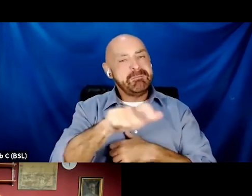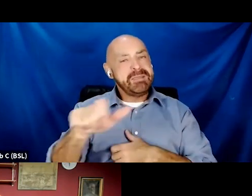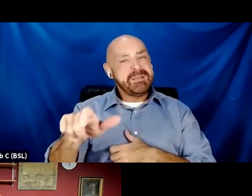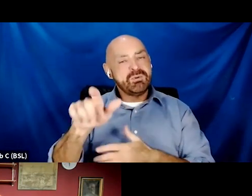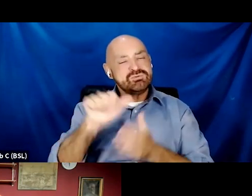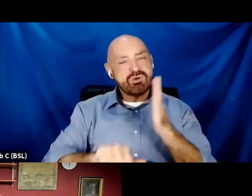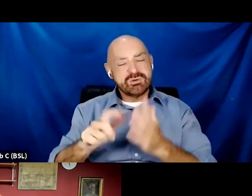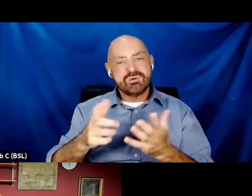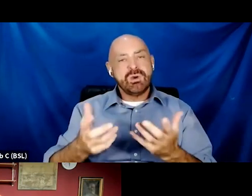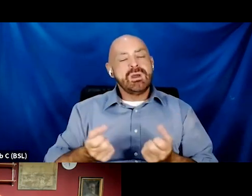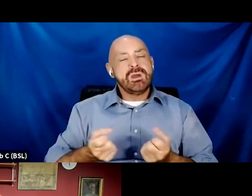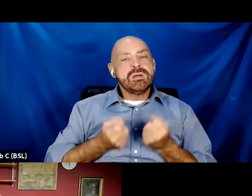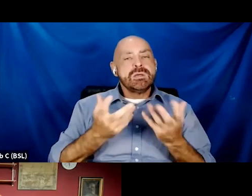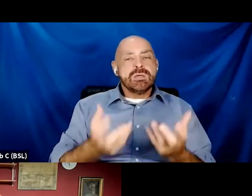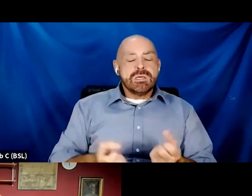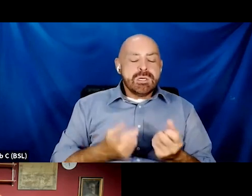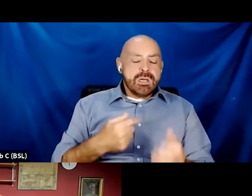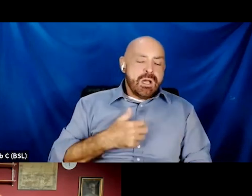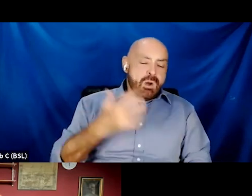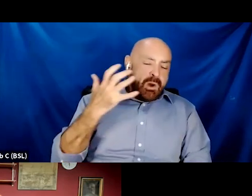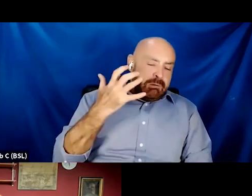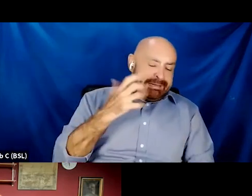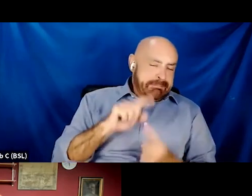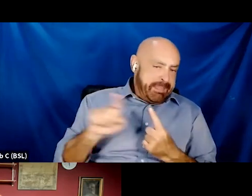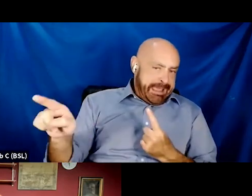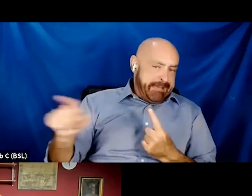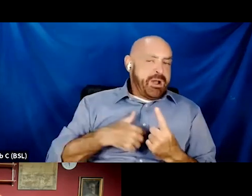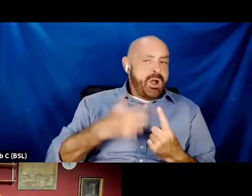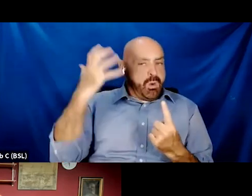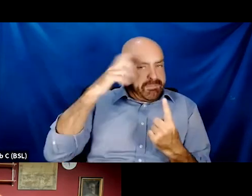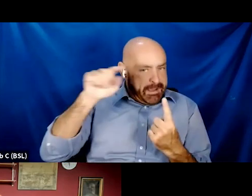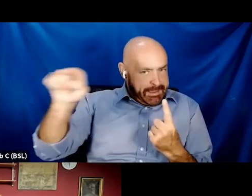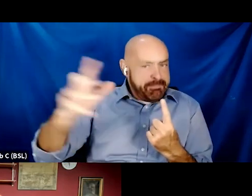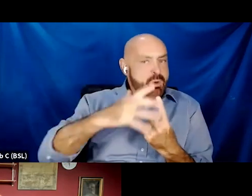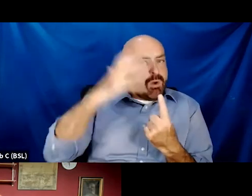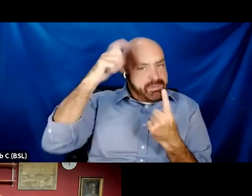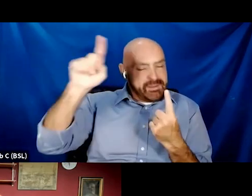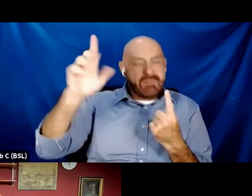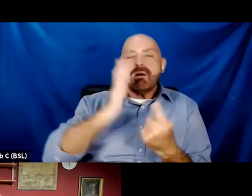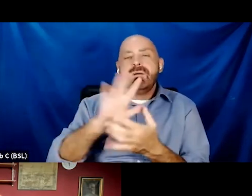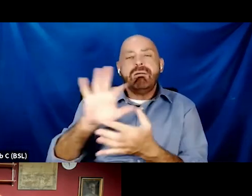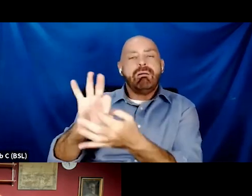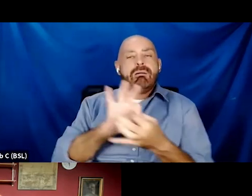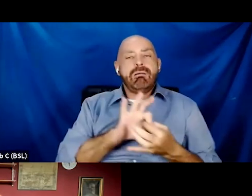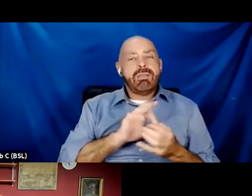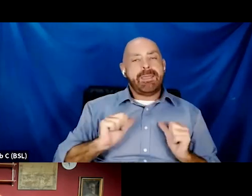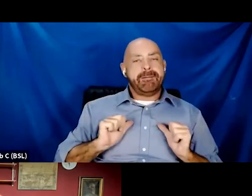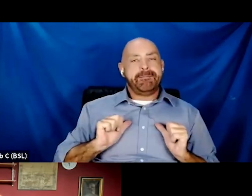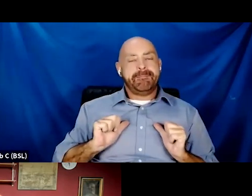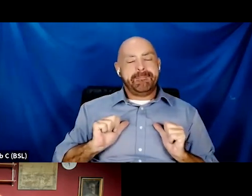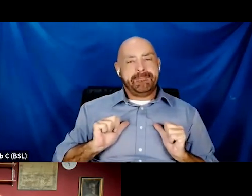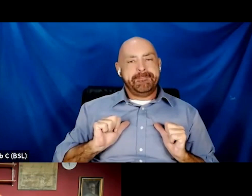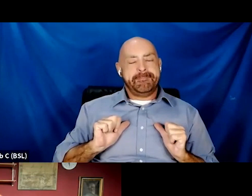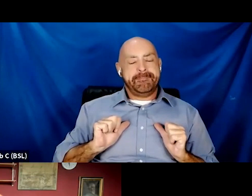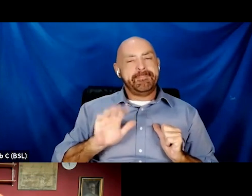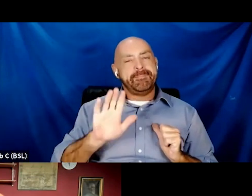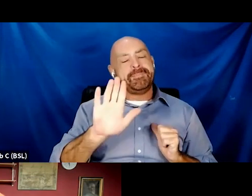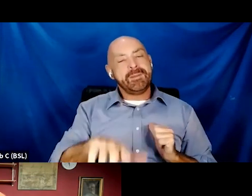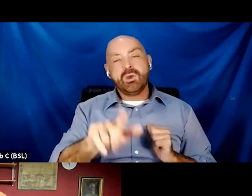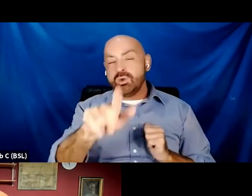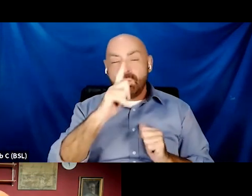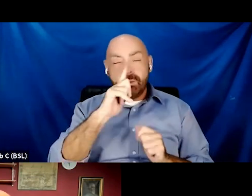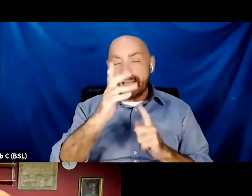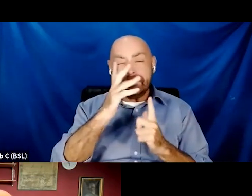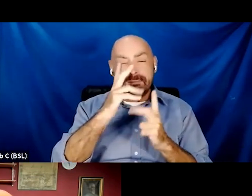worries by saying they're worried about relatives. And as I say again, you can look at the detail, and I